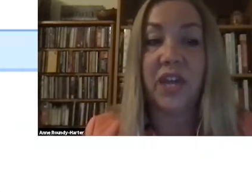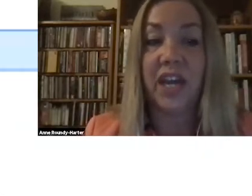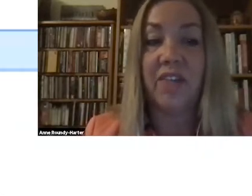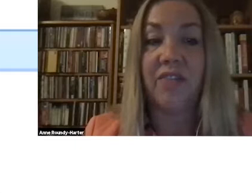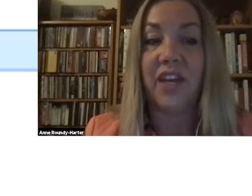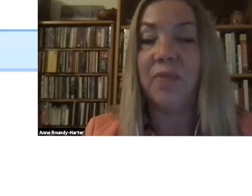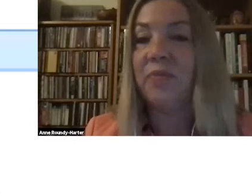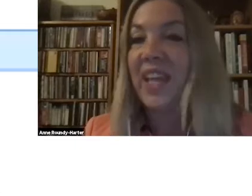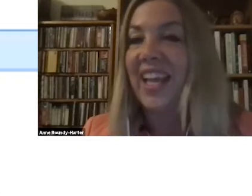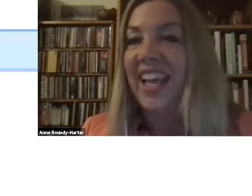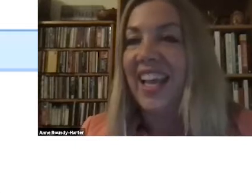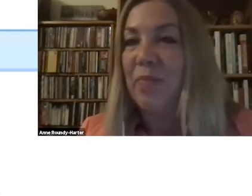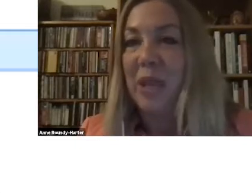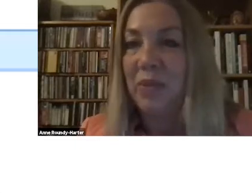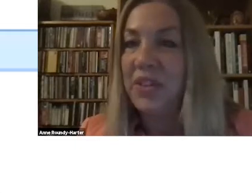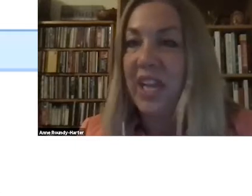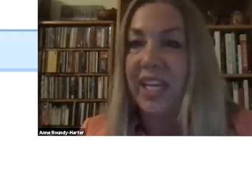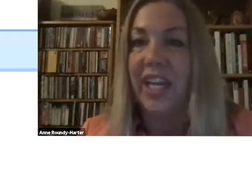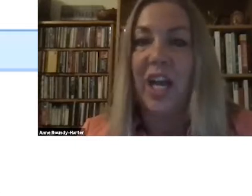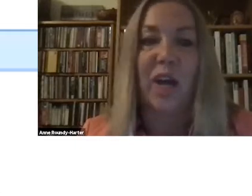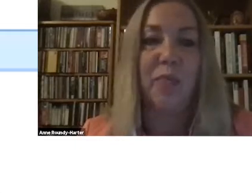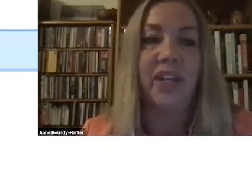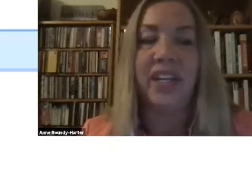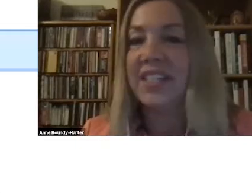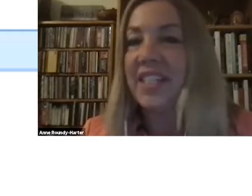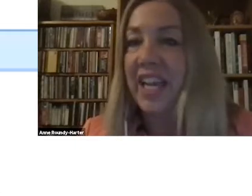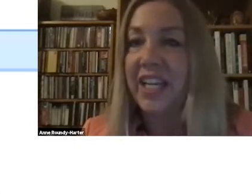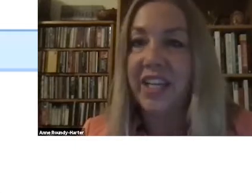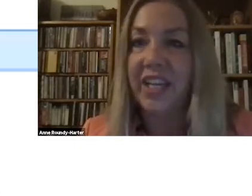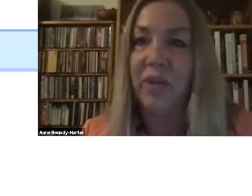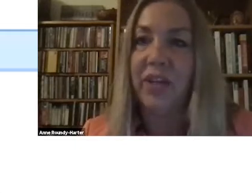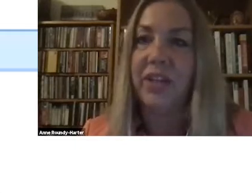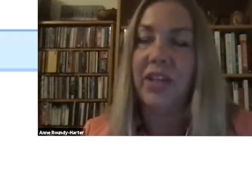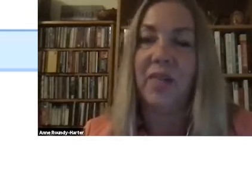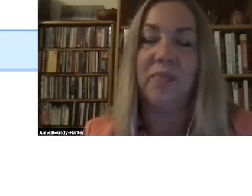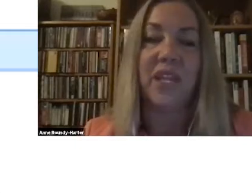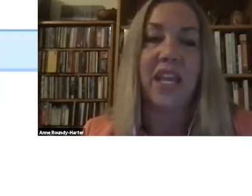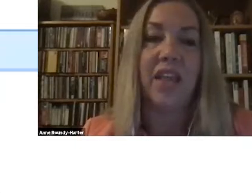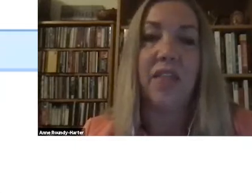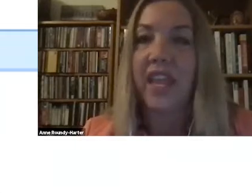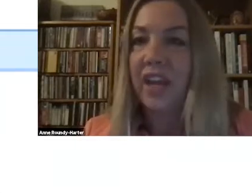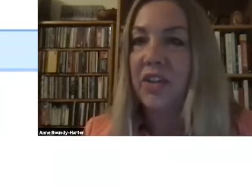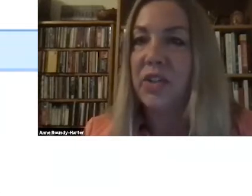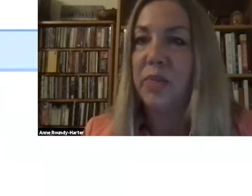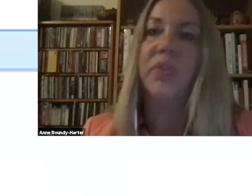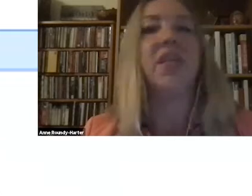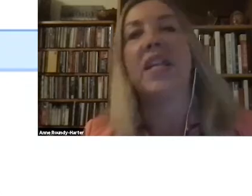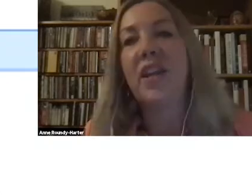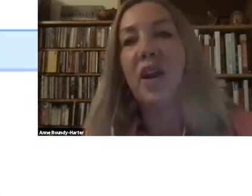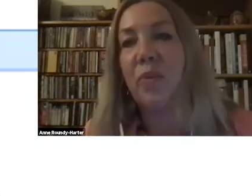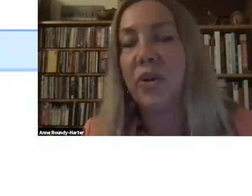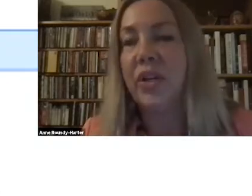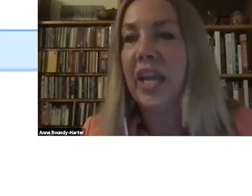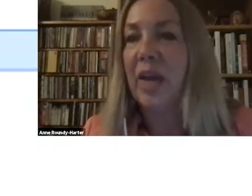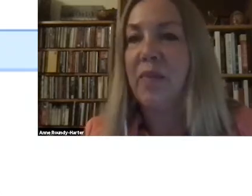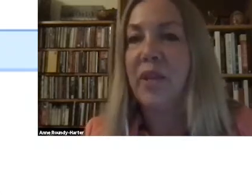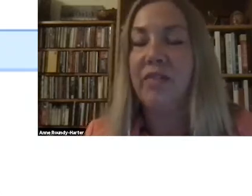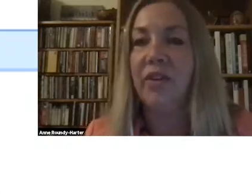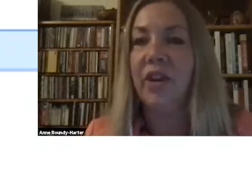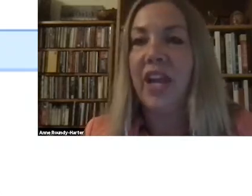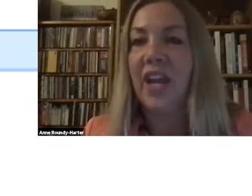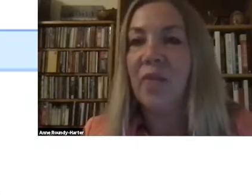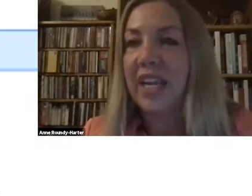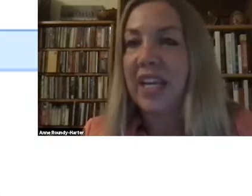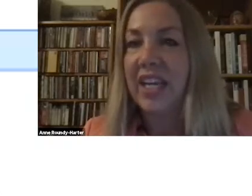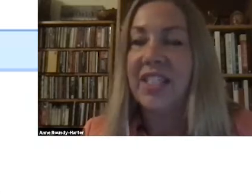do have people signing up and excited. And I want to thank our superintendent, our board and cabinet